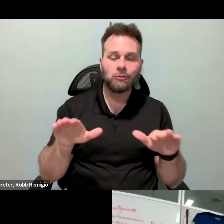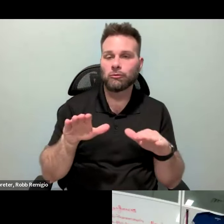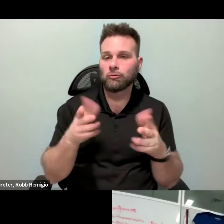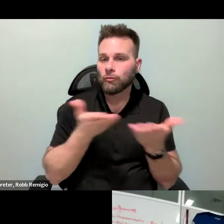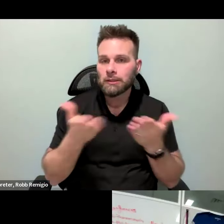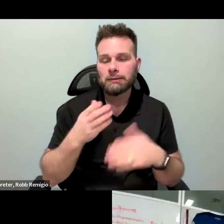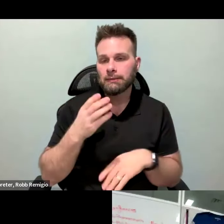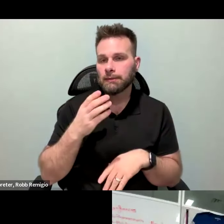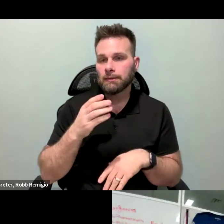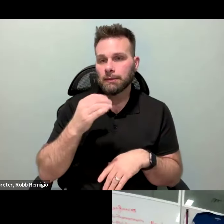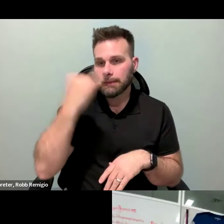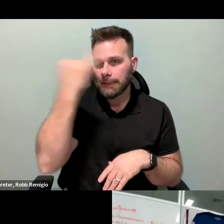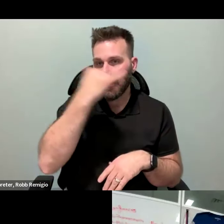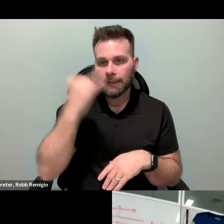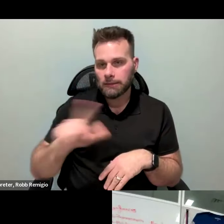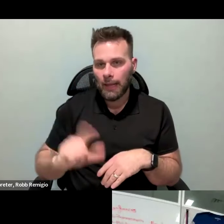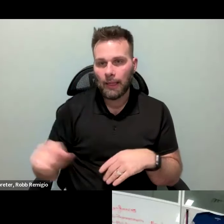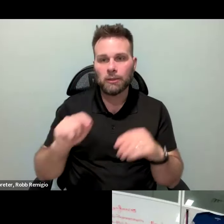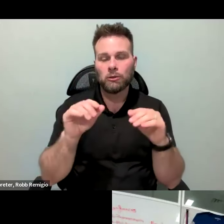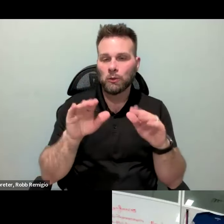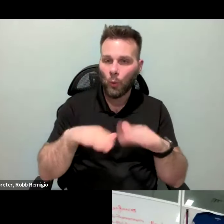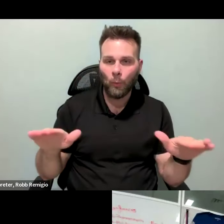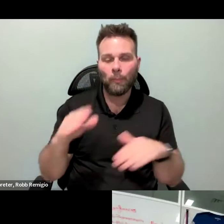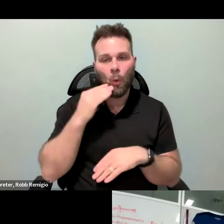Home, Home for Little Wanderers, but